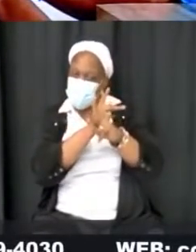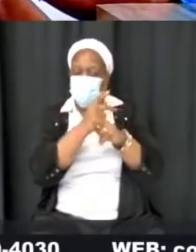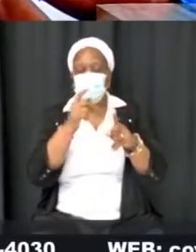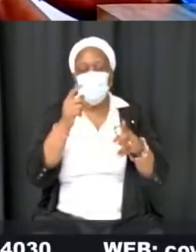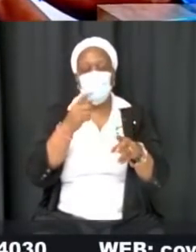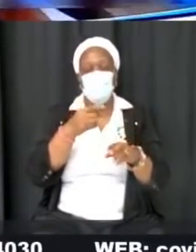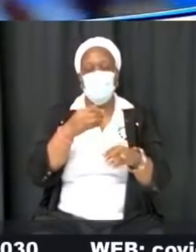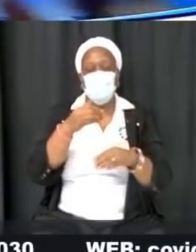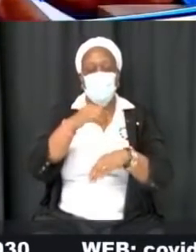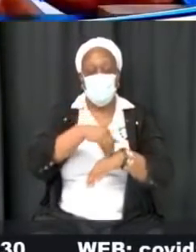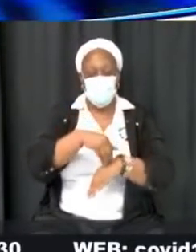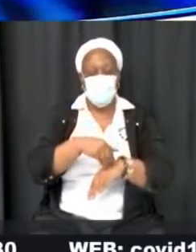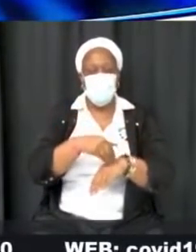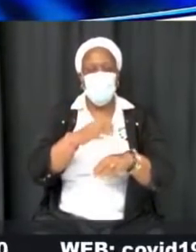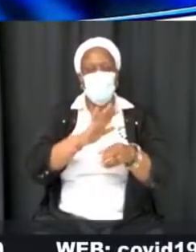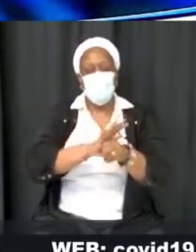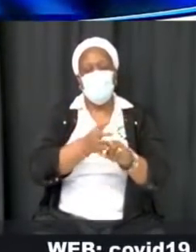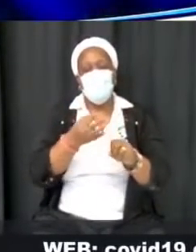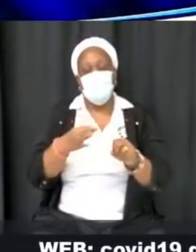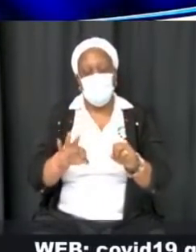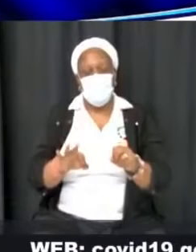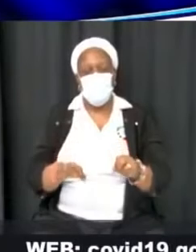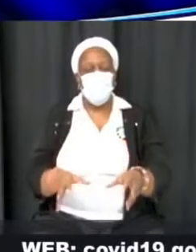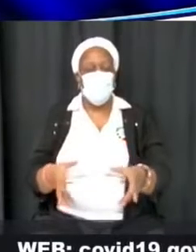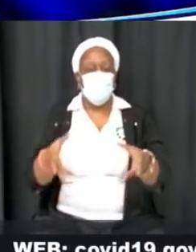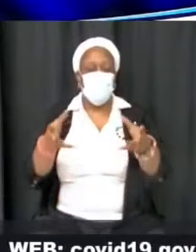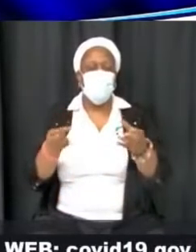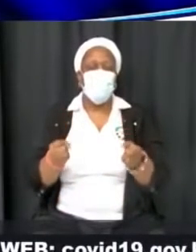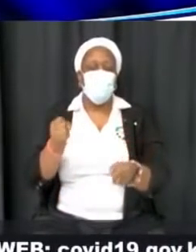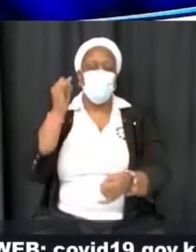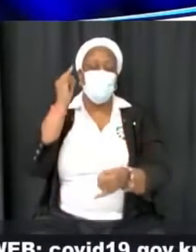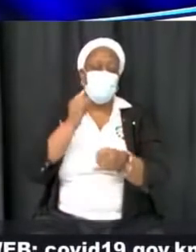the doses. Thank you.